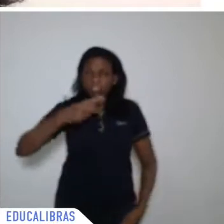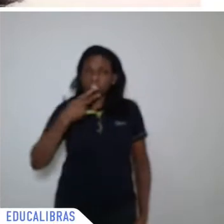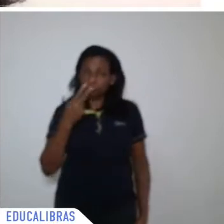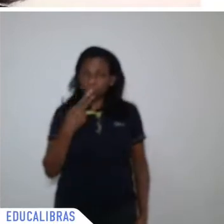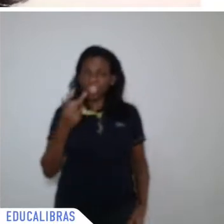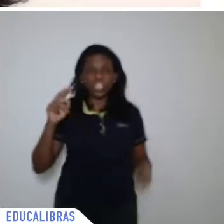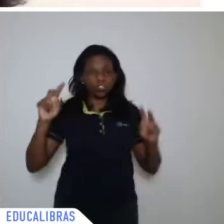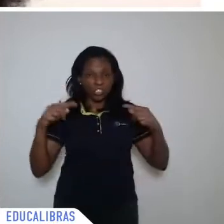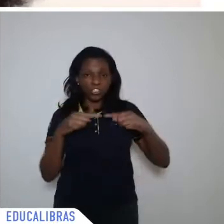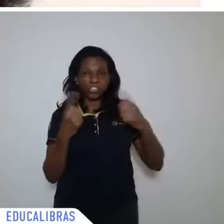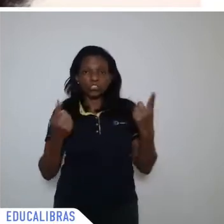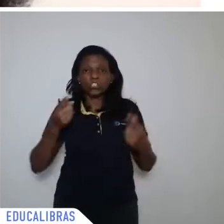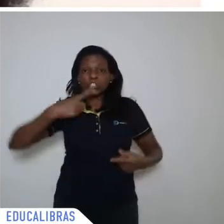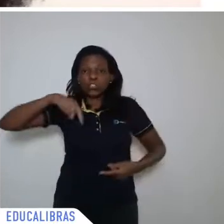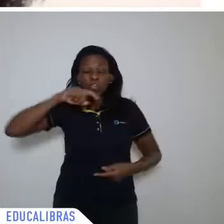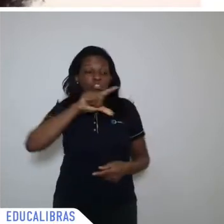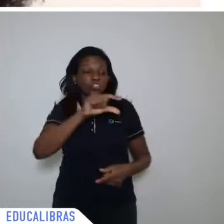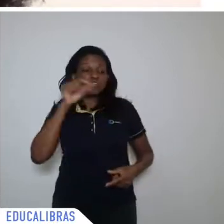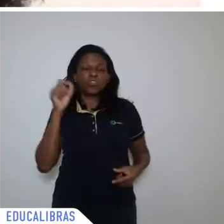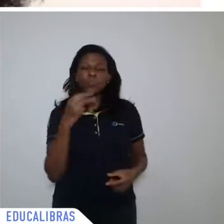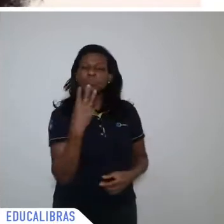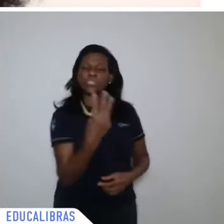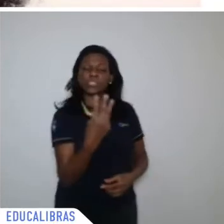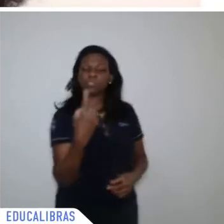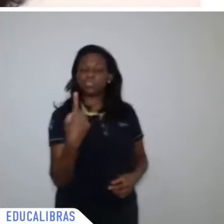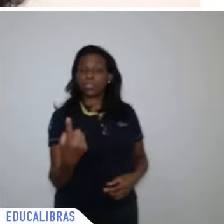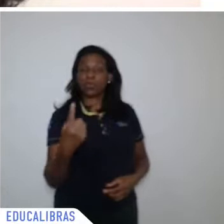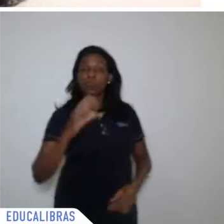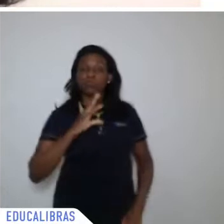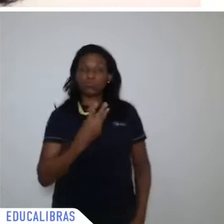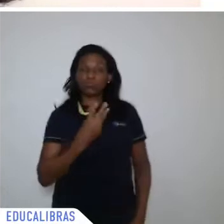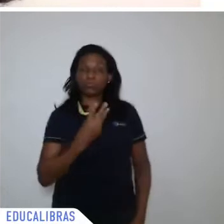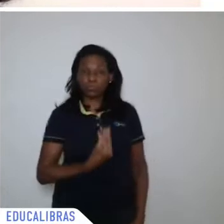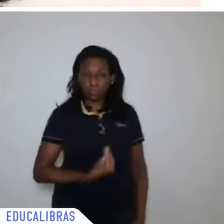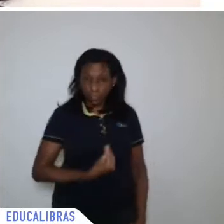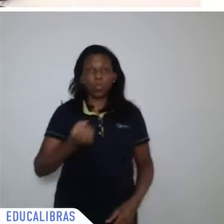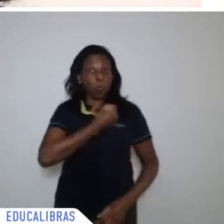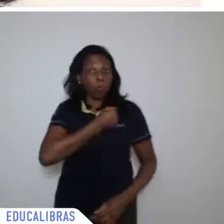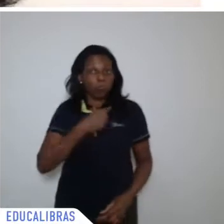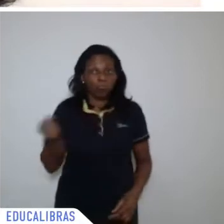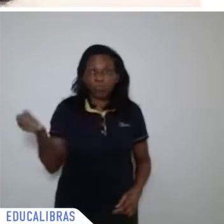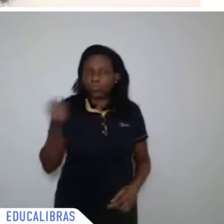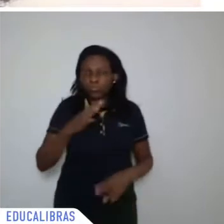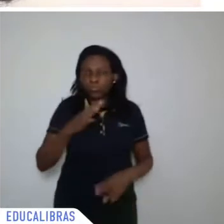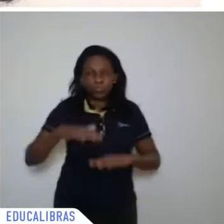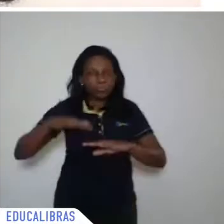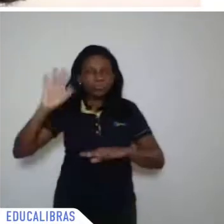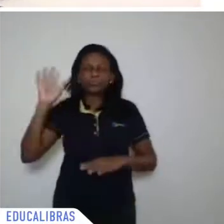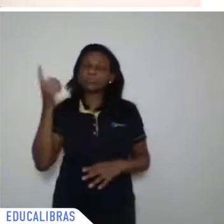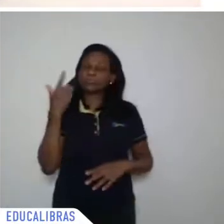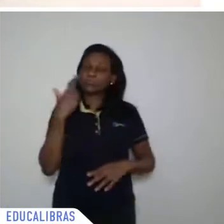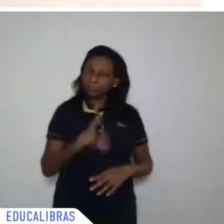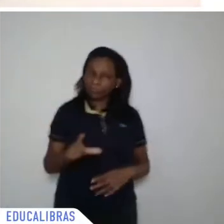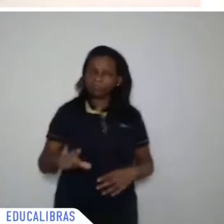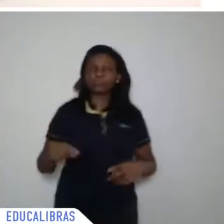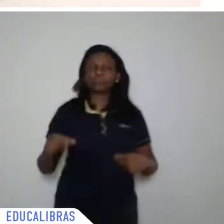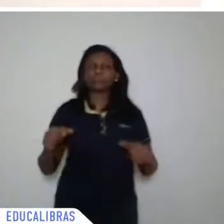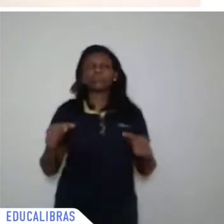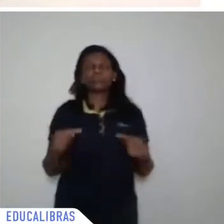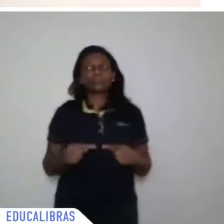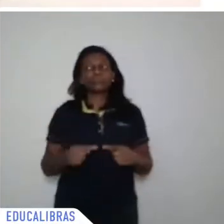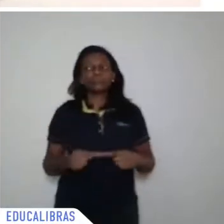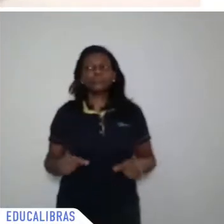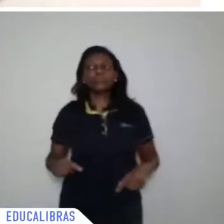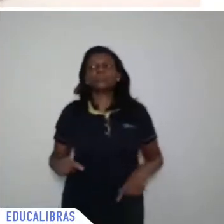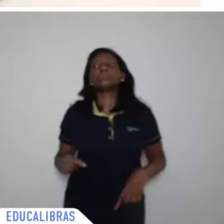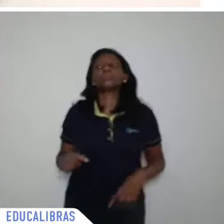But we're fighting for our bodies, and we have elected 31 trans people. This is the most recent